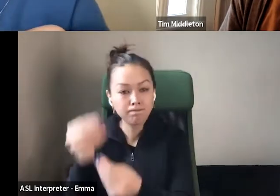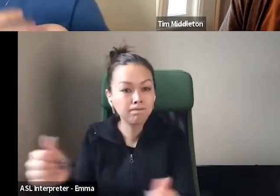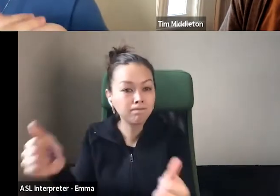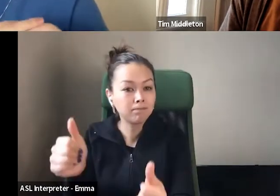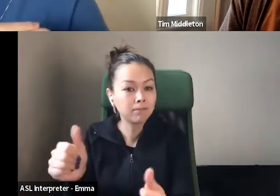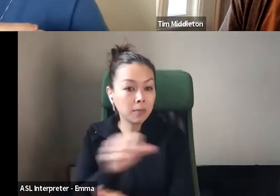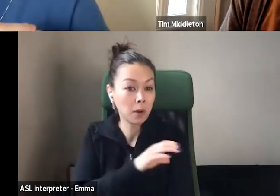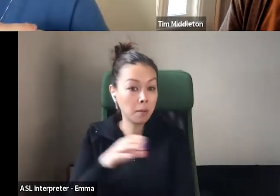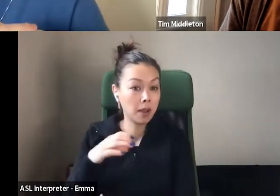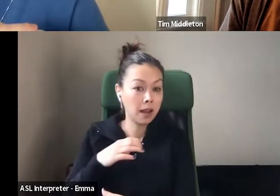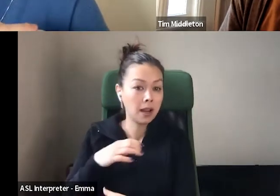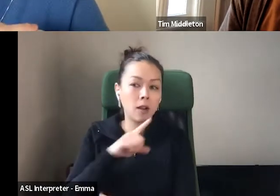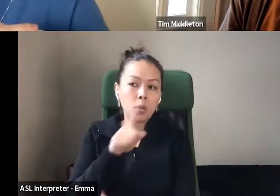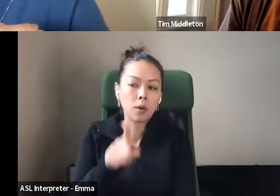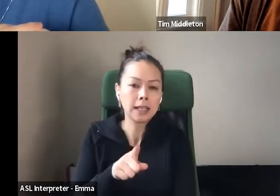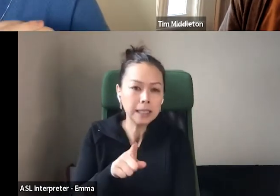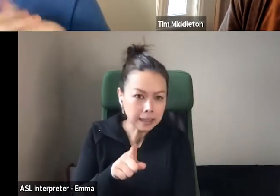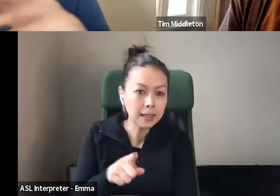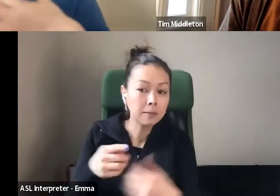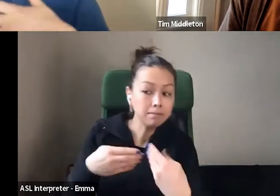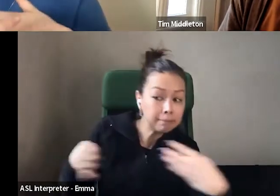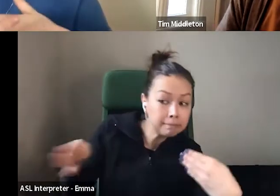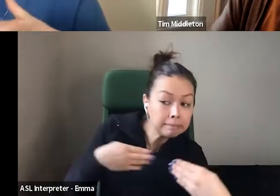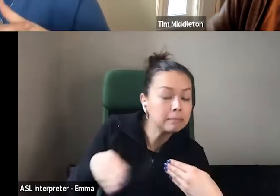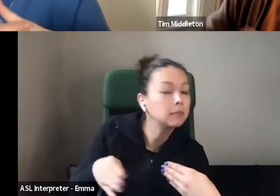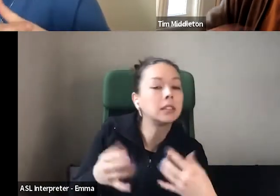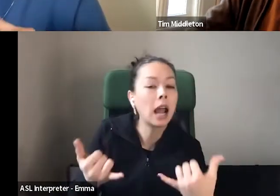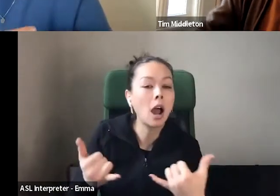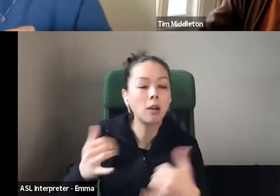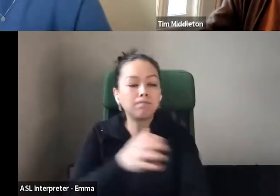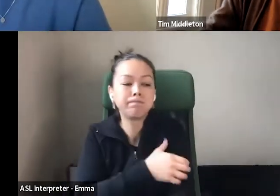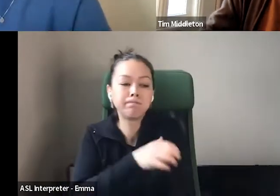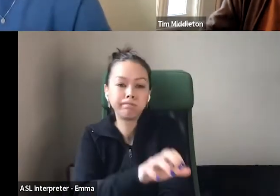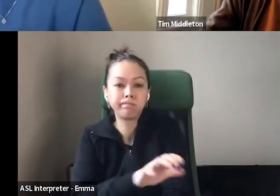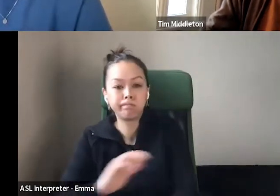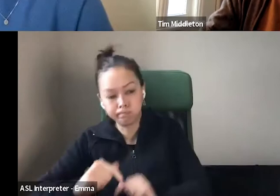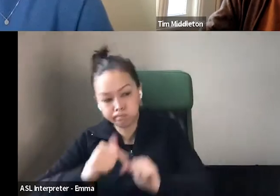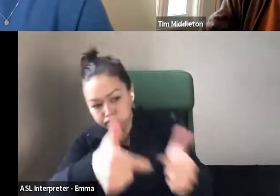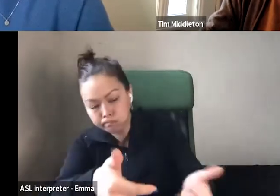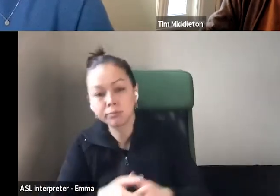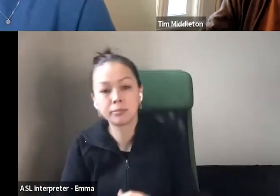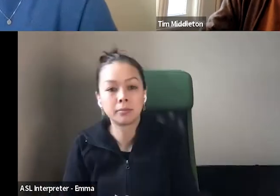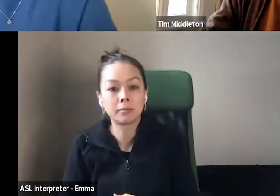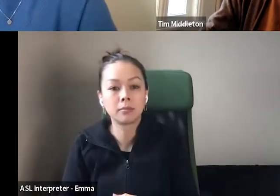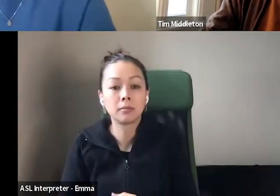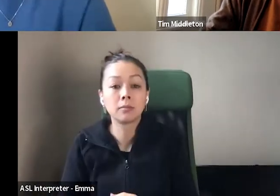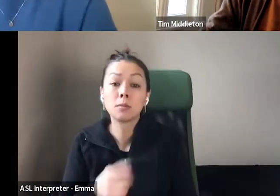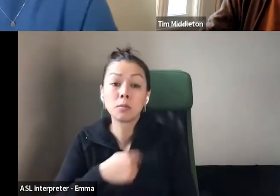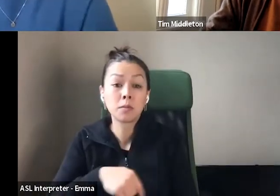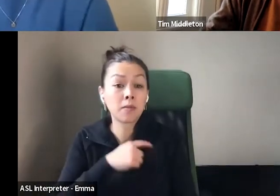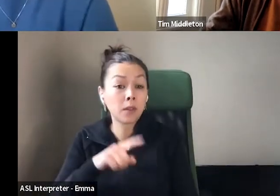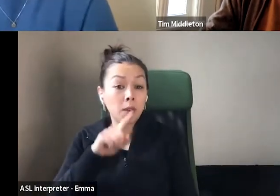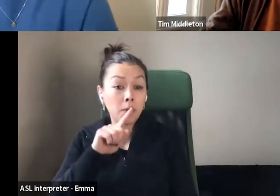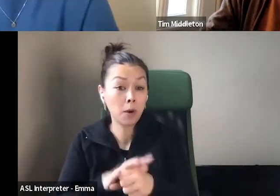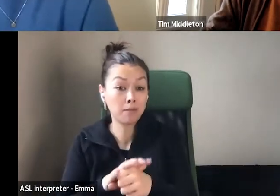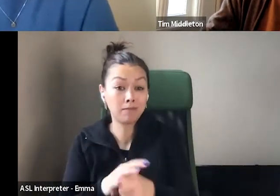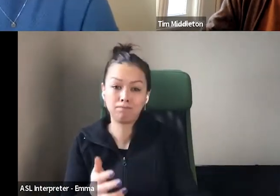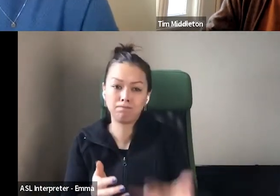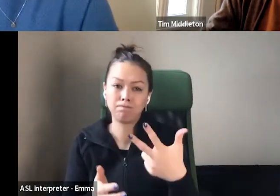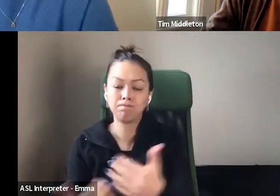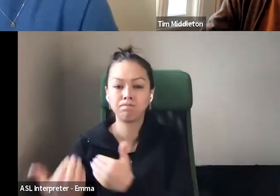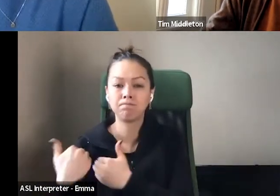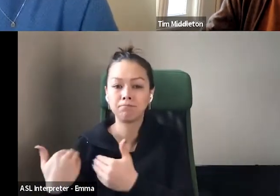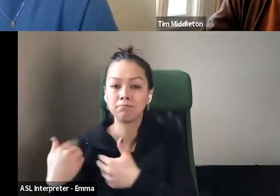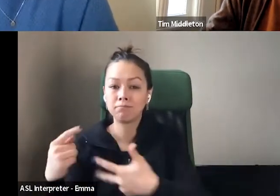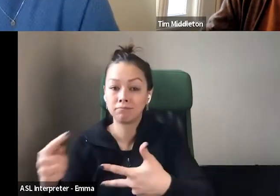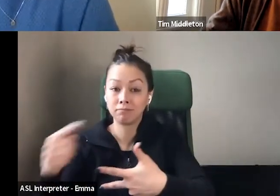space making in the book industry. In the spirit of that acknowledgement, I confirm our responsibility in mending the sacred hoop with Canada's Indigenous